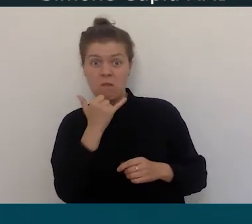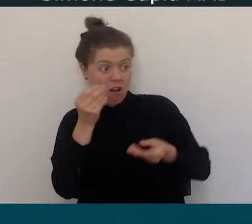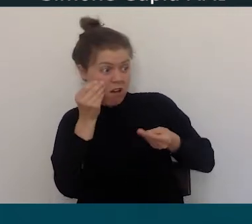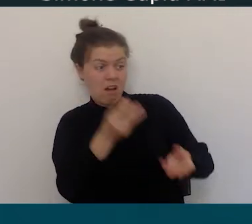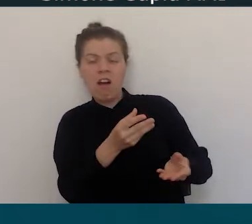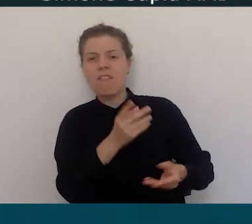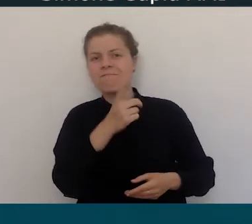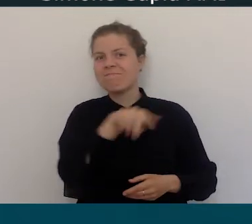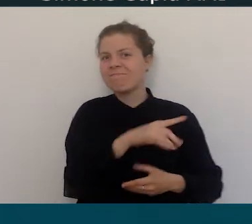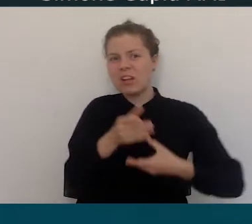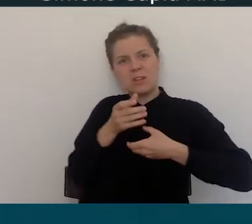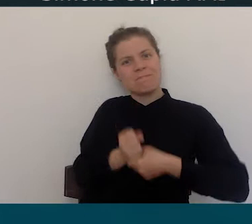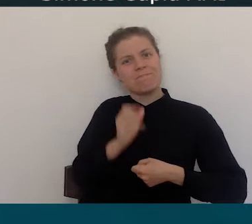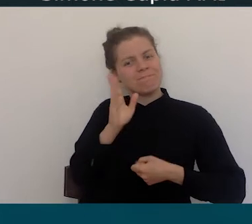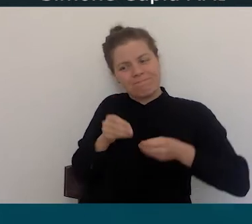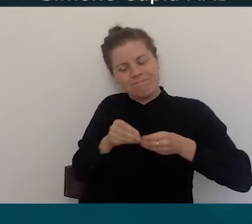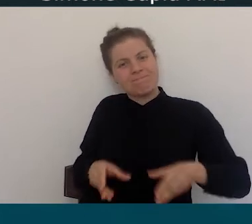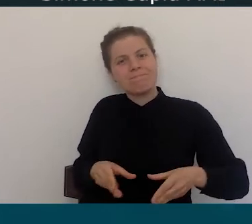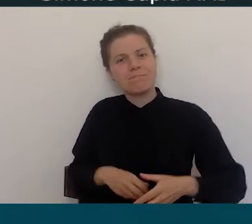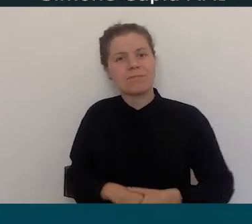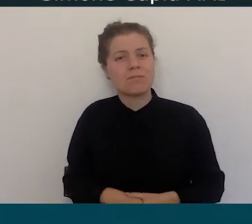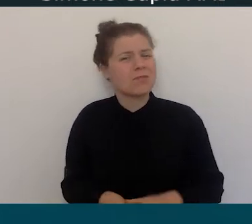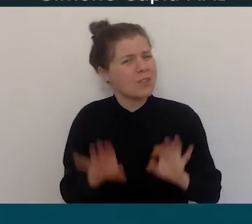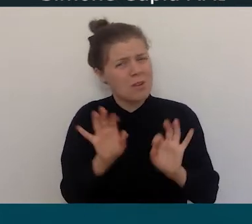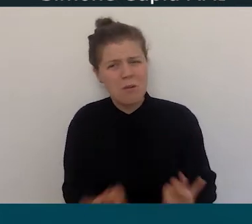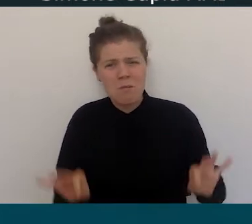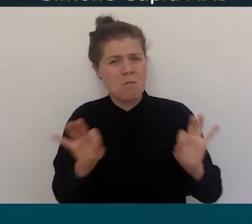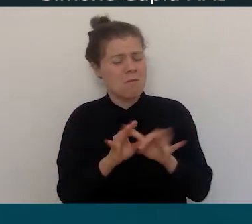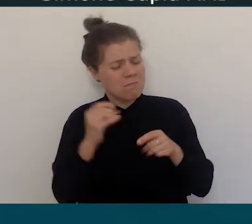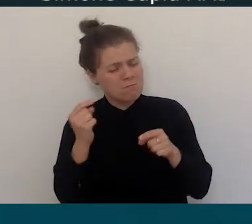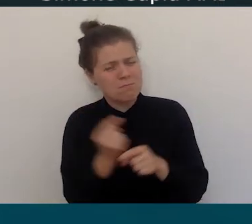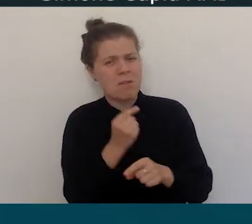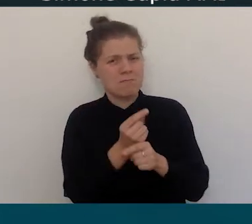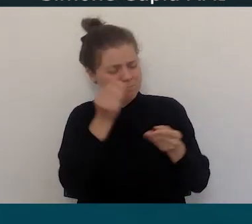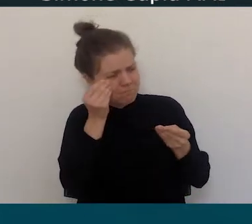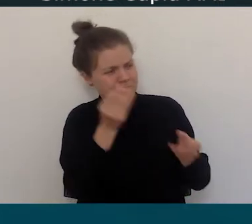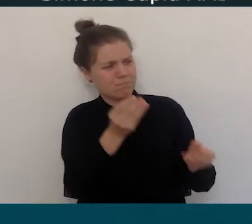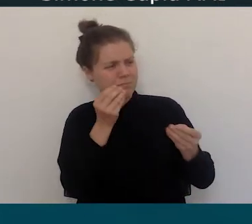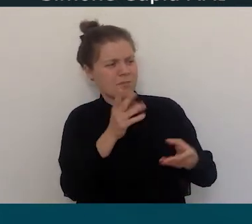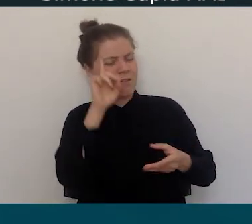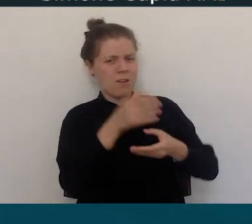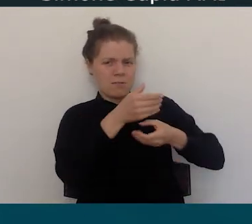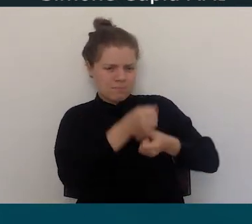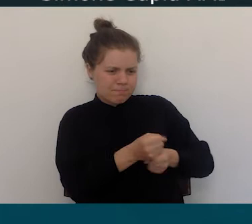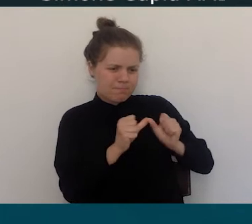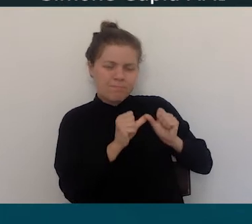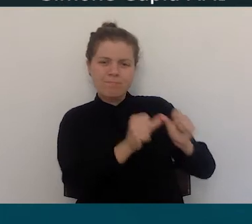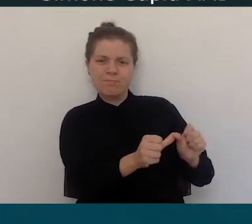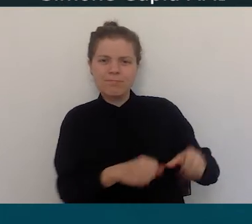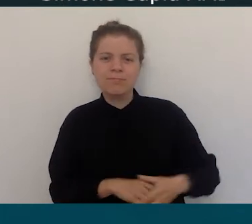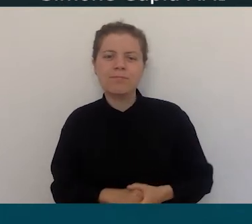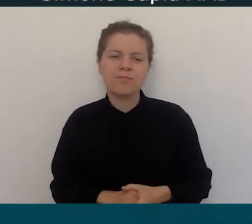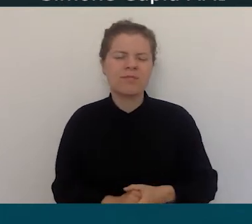important for trust between the audience and the storyteller that you provide them with as accurate information as possible.